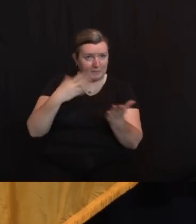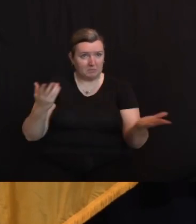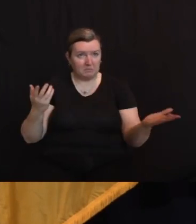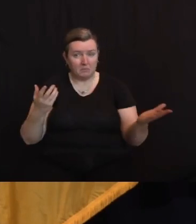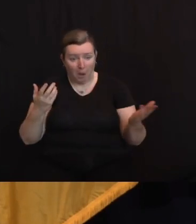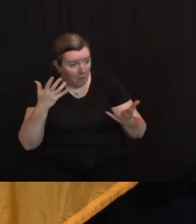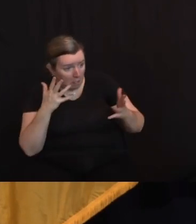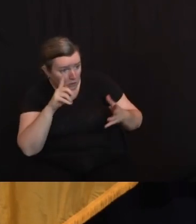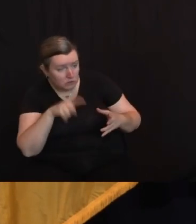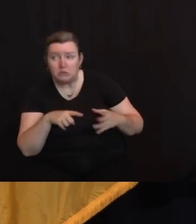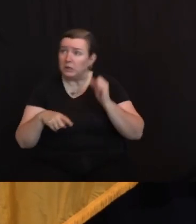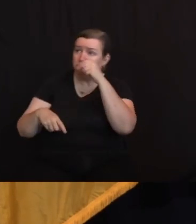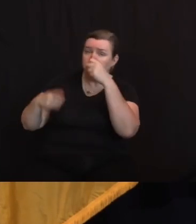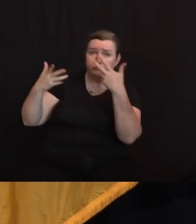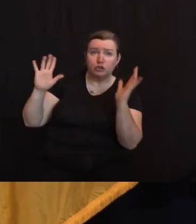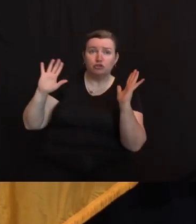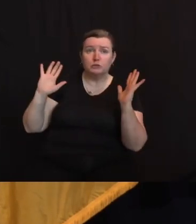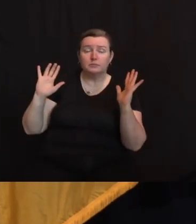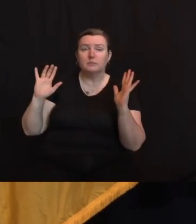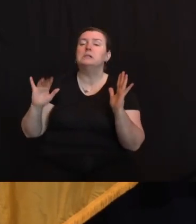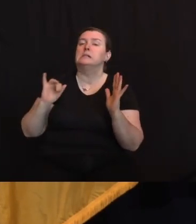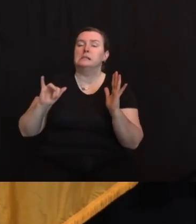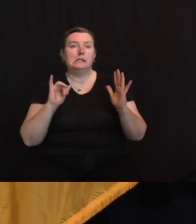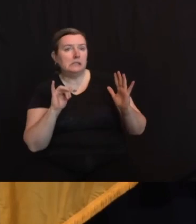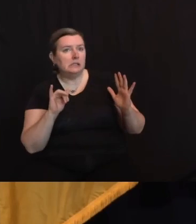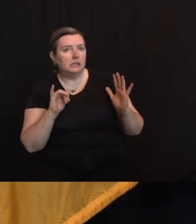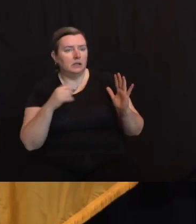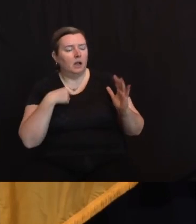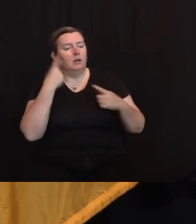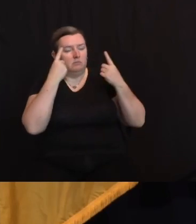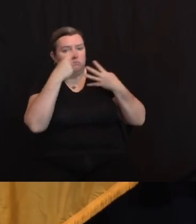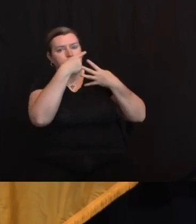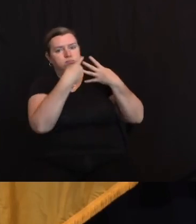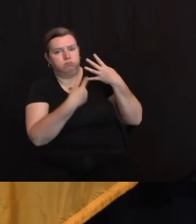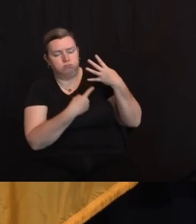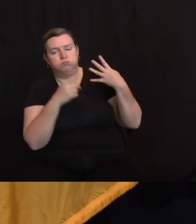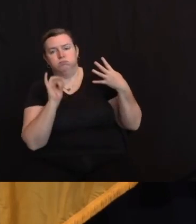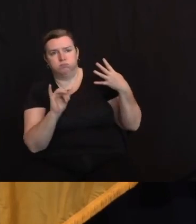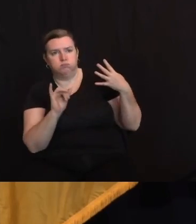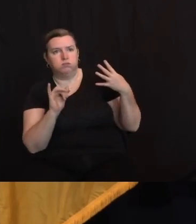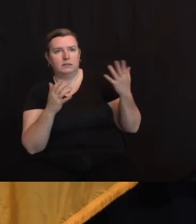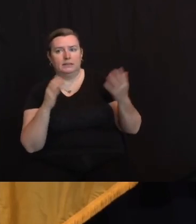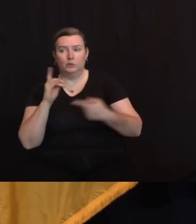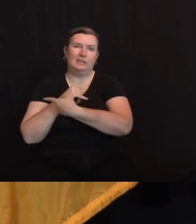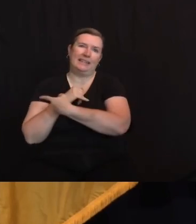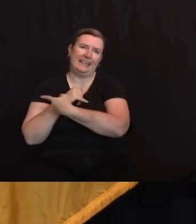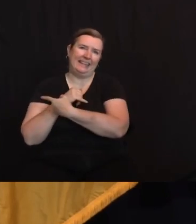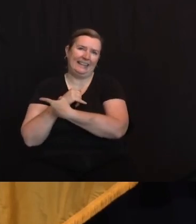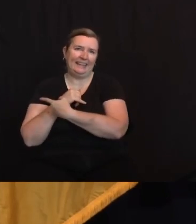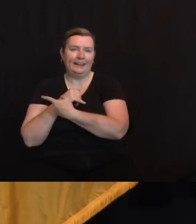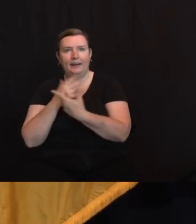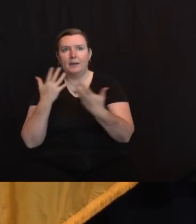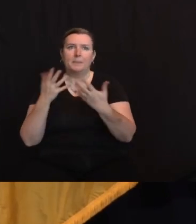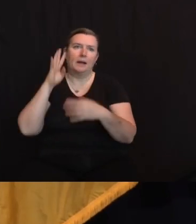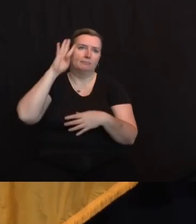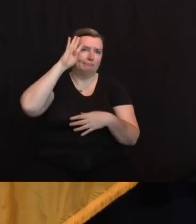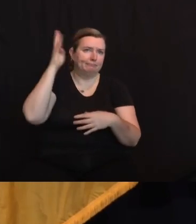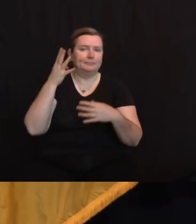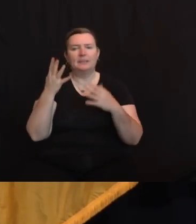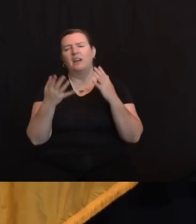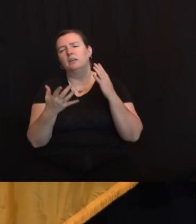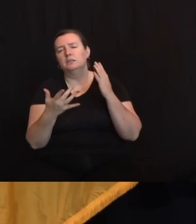The answer is we're considering a number of items. Judy mentioned development of a potential technology